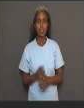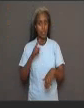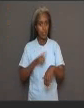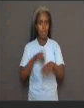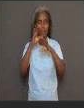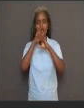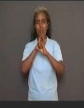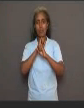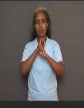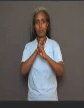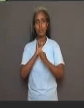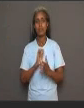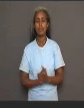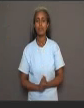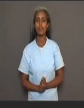Time's up.